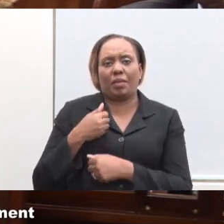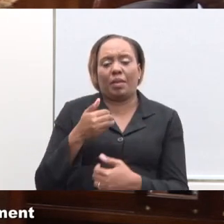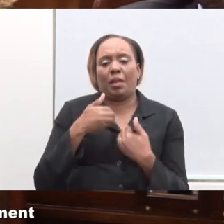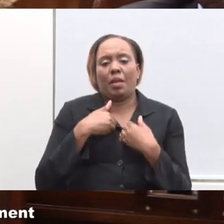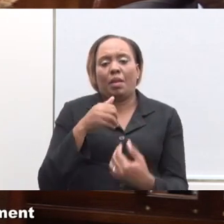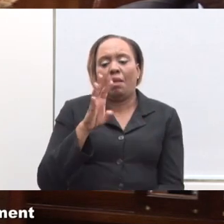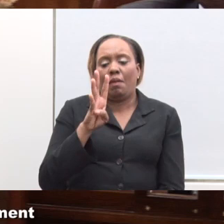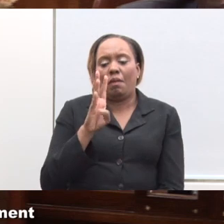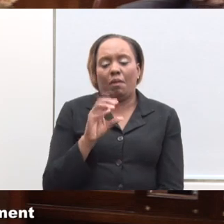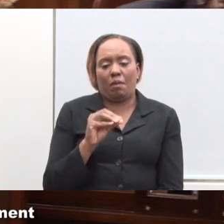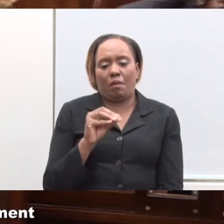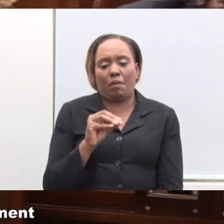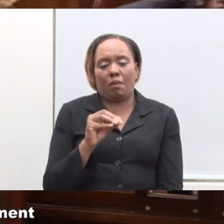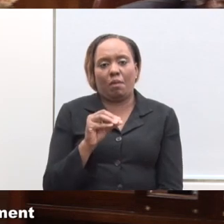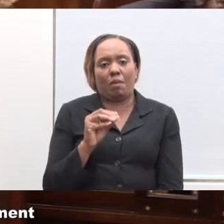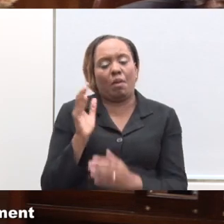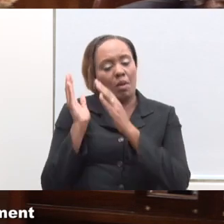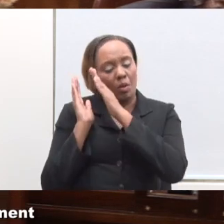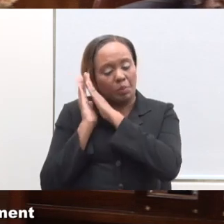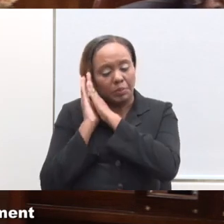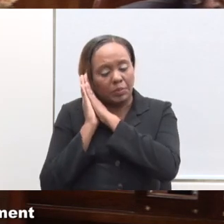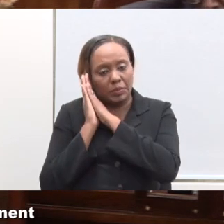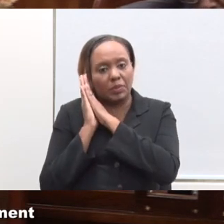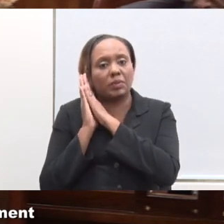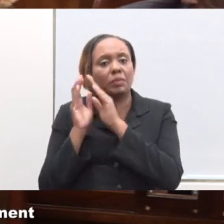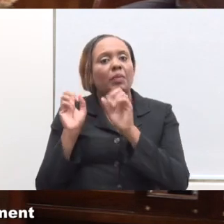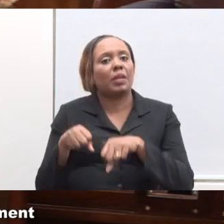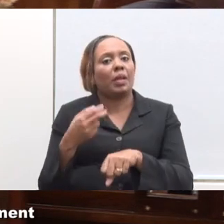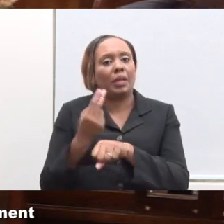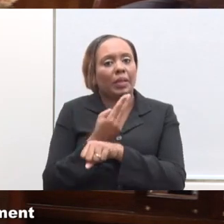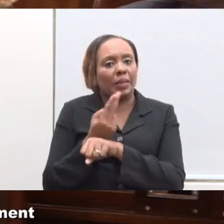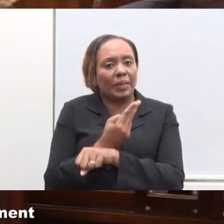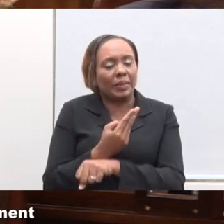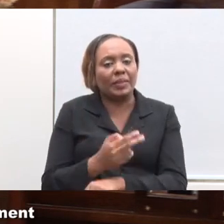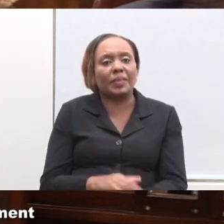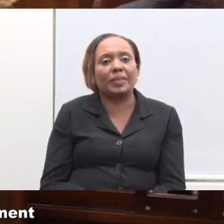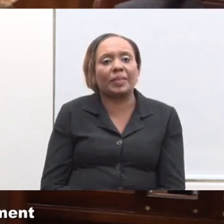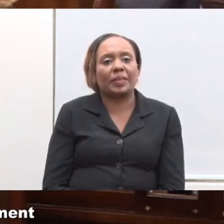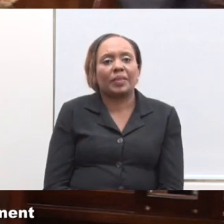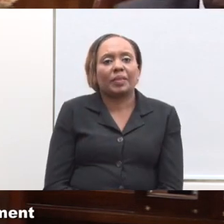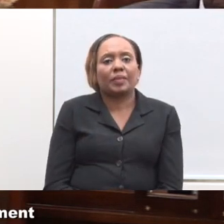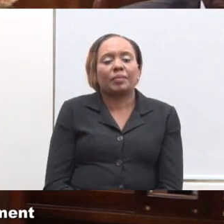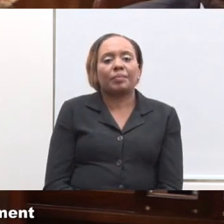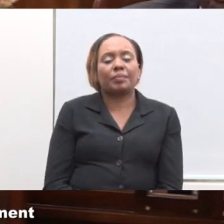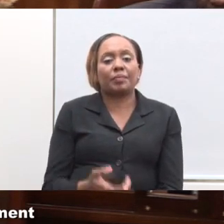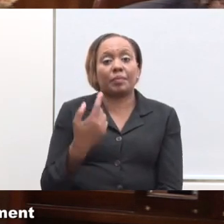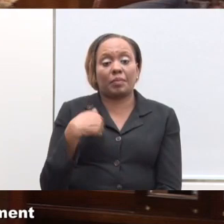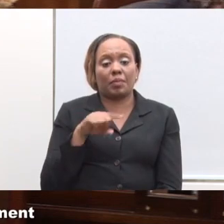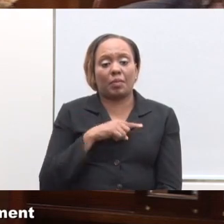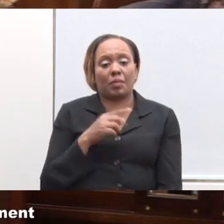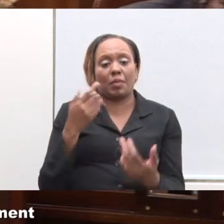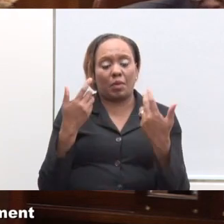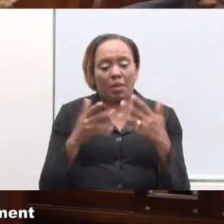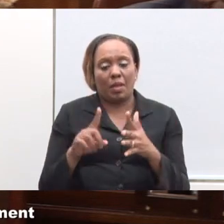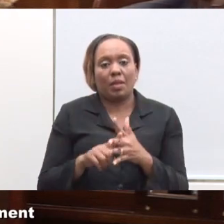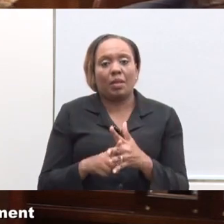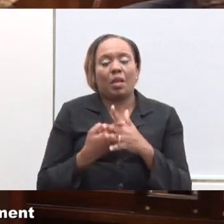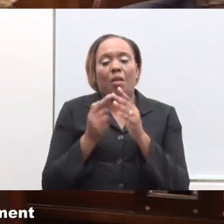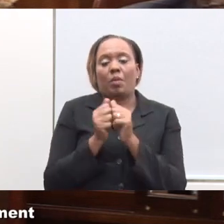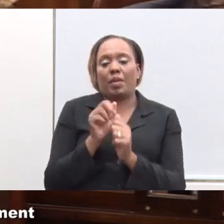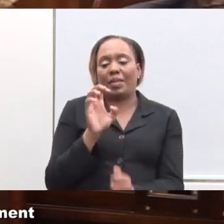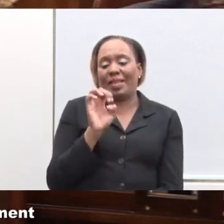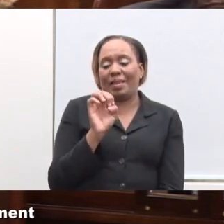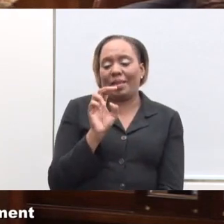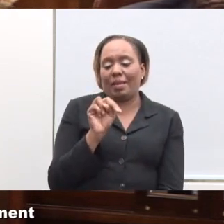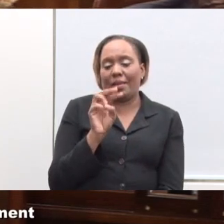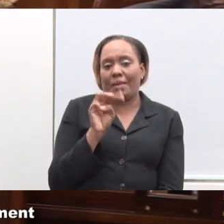care critical beds as well. And therefore, we are already starting out with the Enmore facility with the